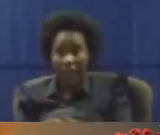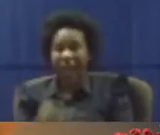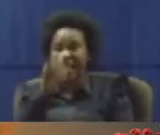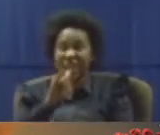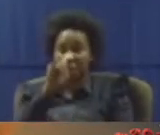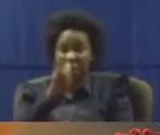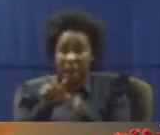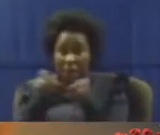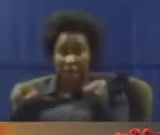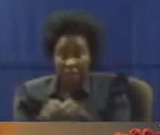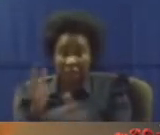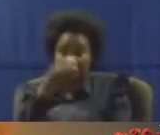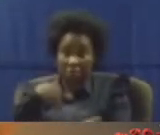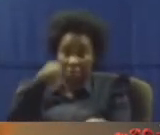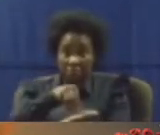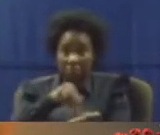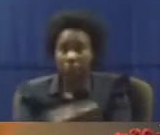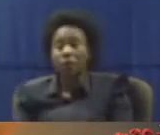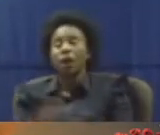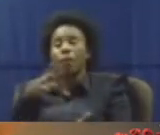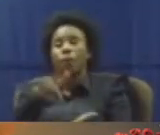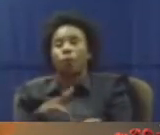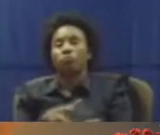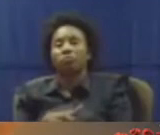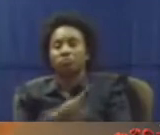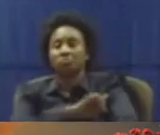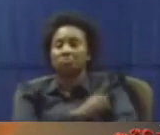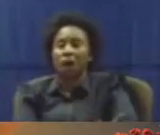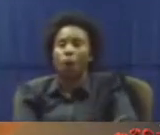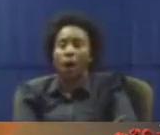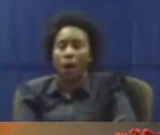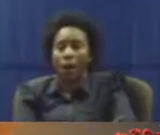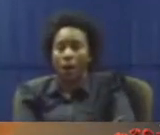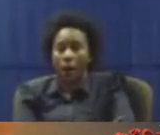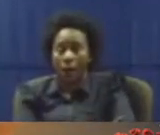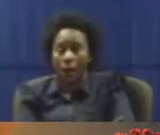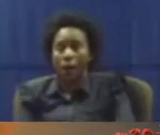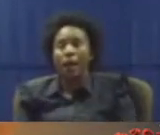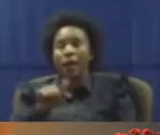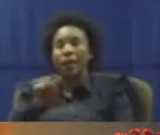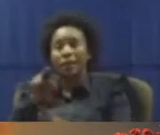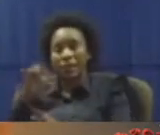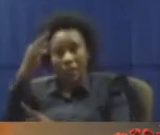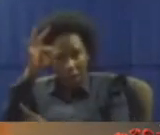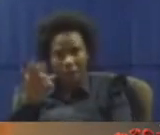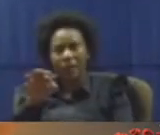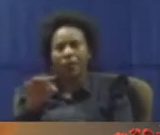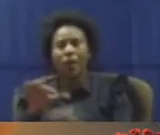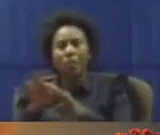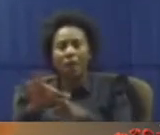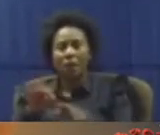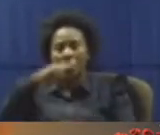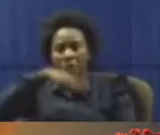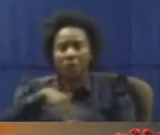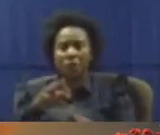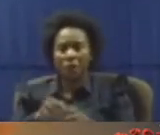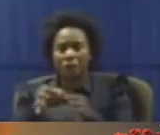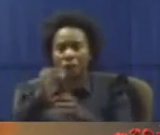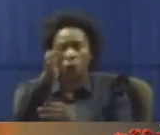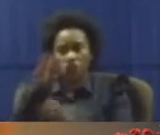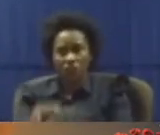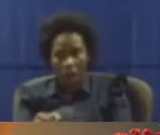into positions of power. Lack of time is due to the incompetence of the ANC government to plan for future power needs. After